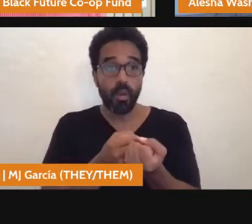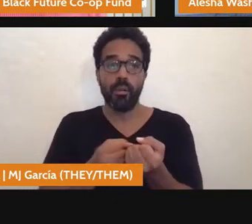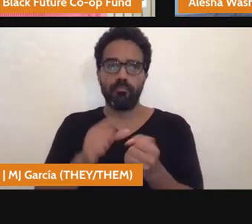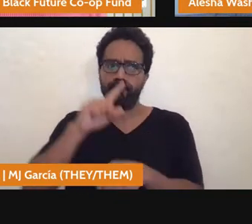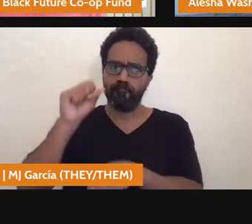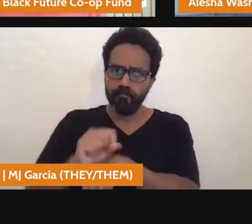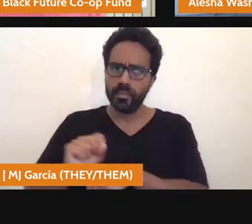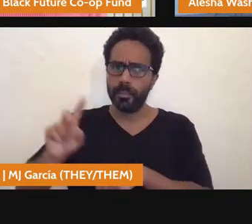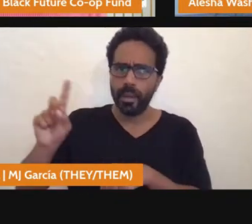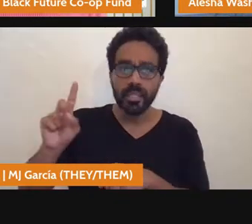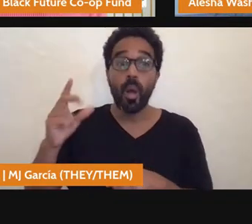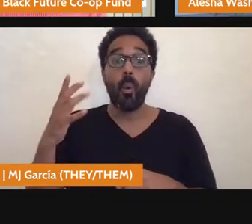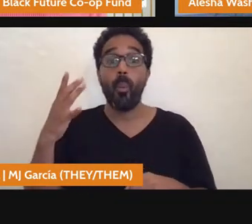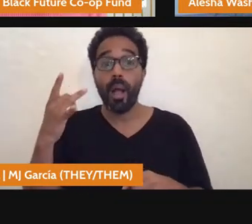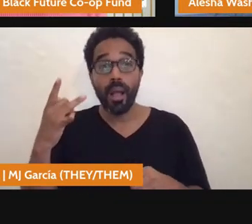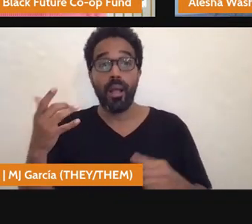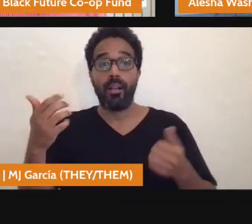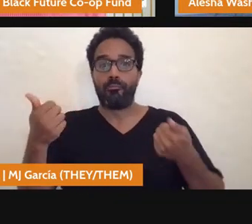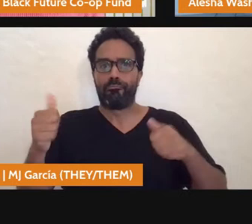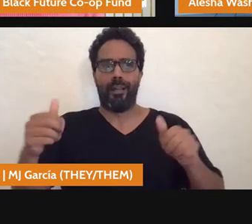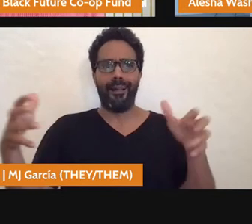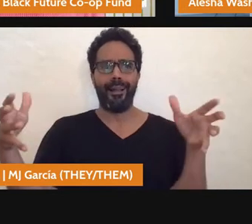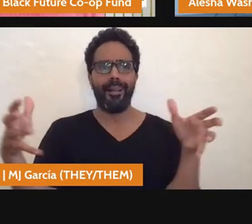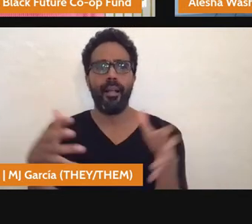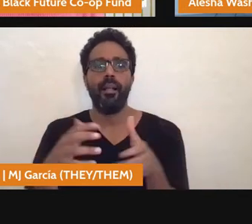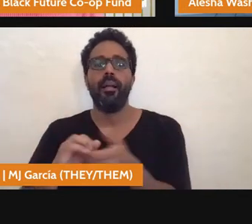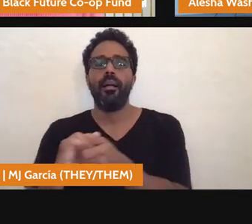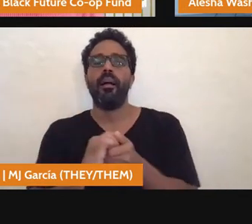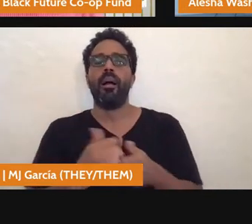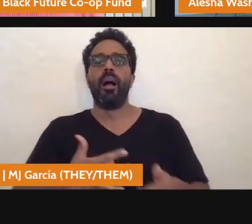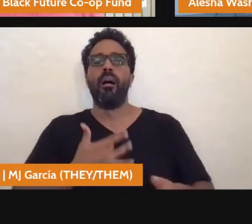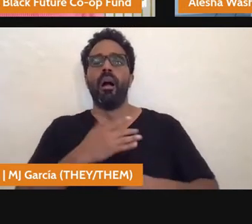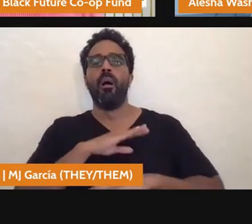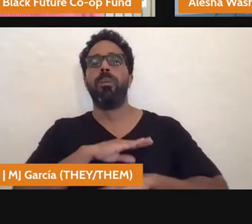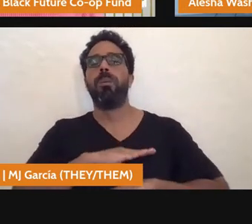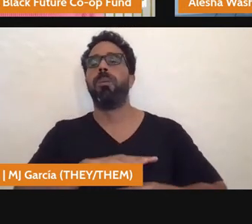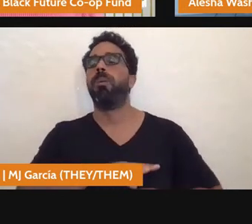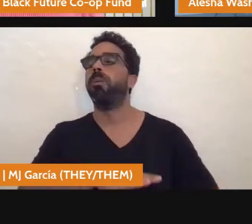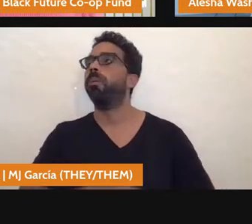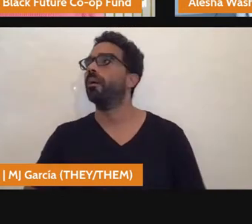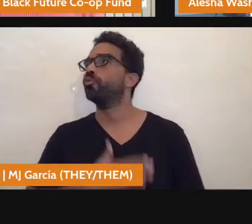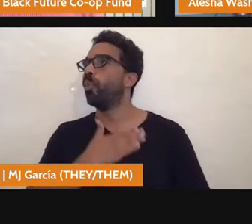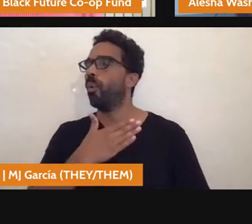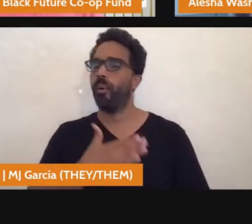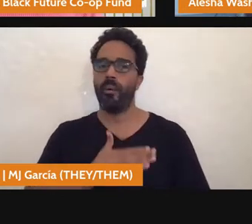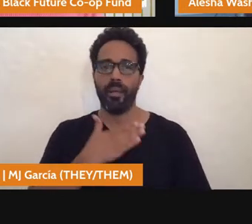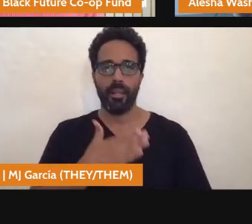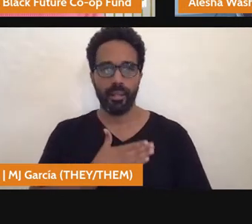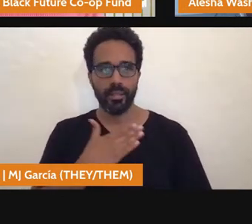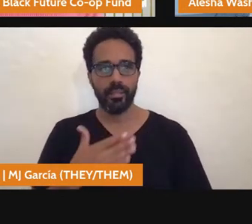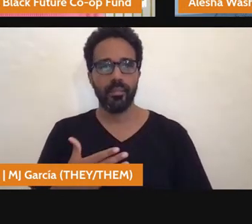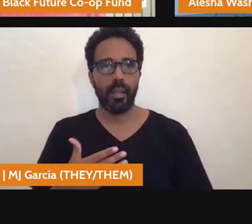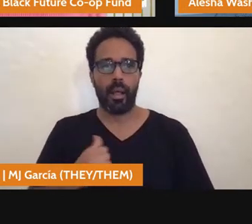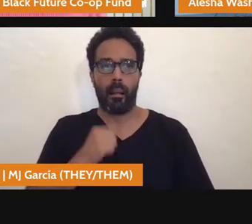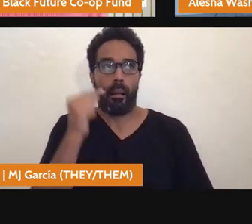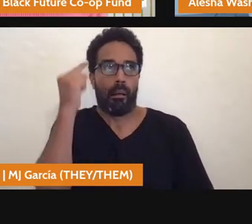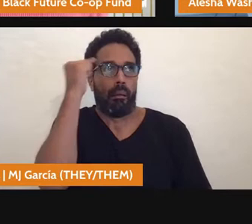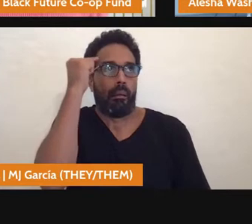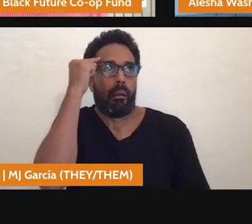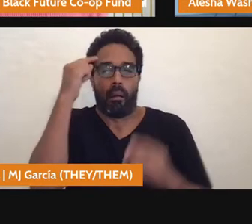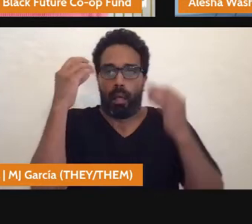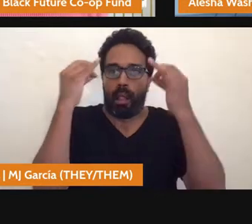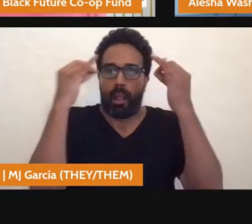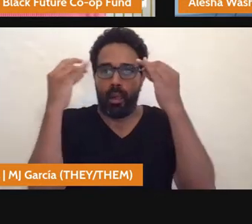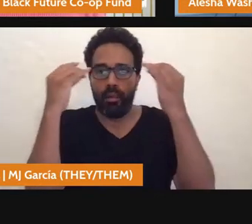all trying to just get to this place where we can experience this kind of joy and safety and being and not have to think about it, right? I feel like if we